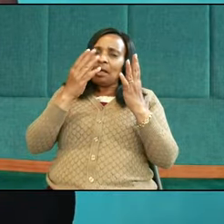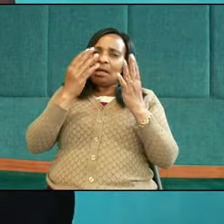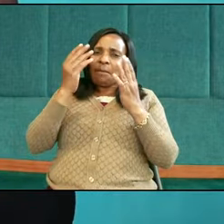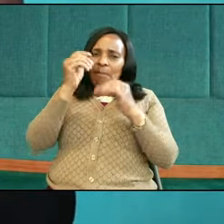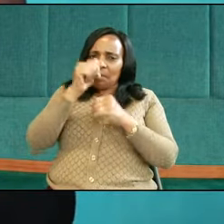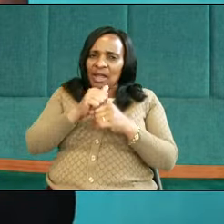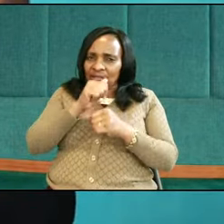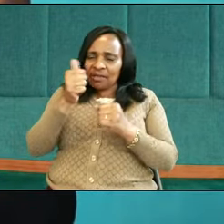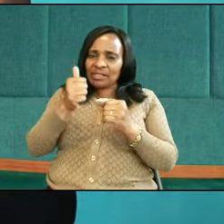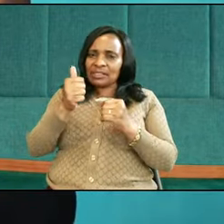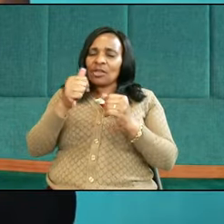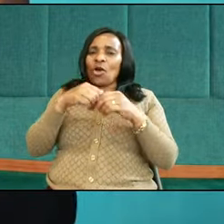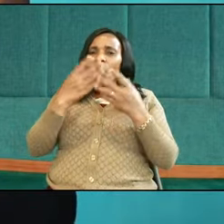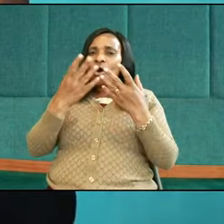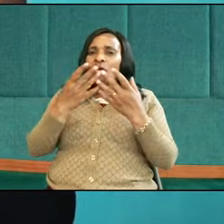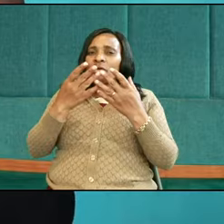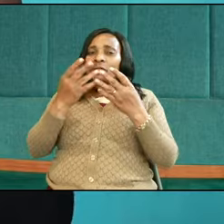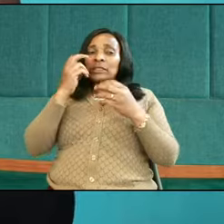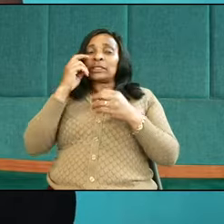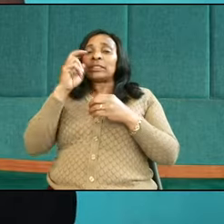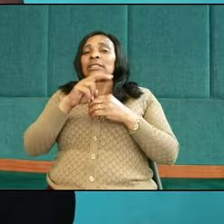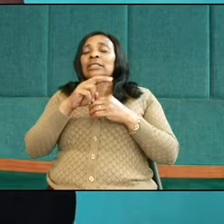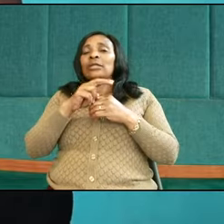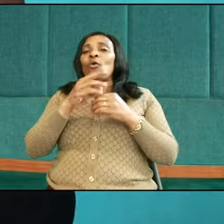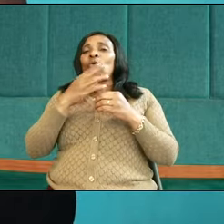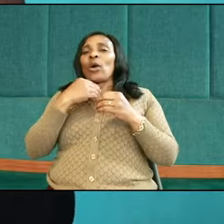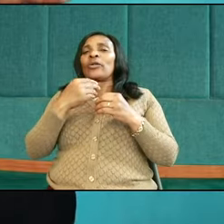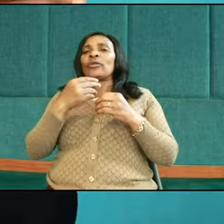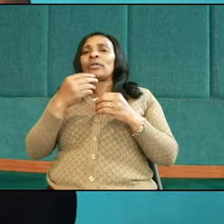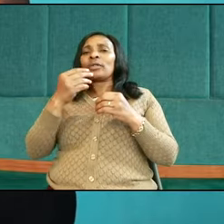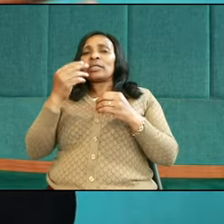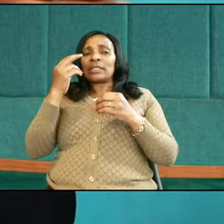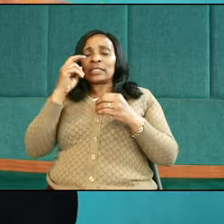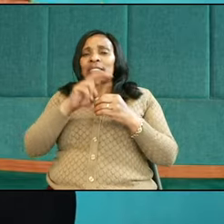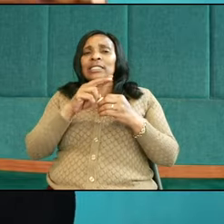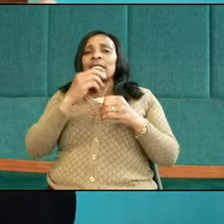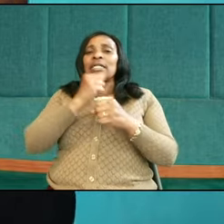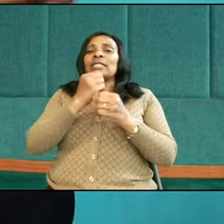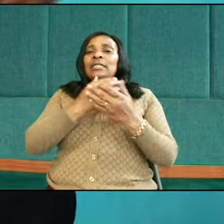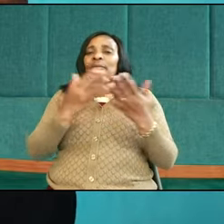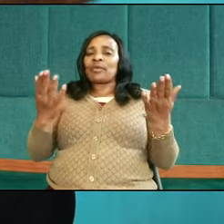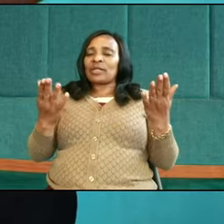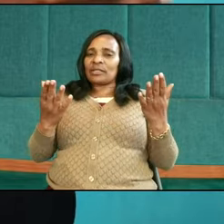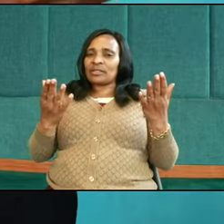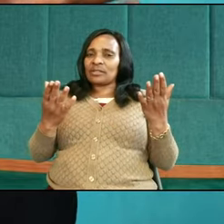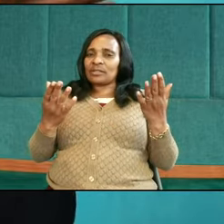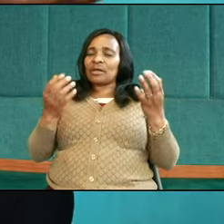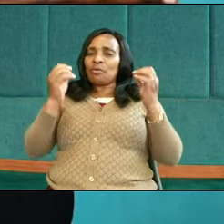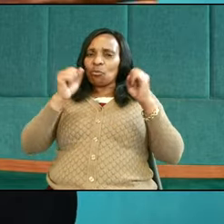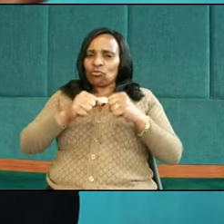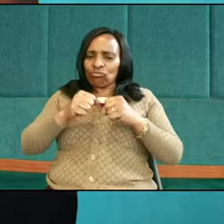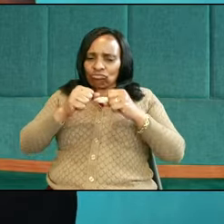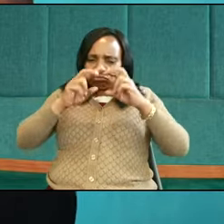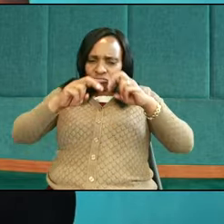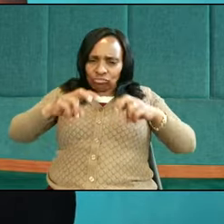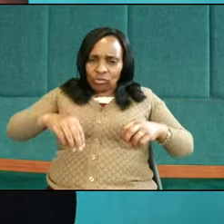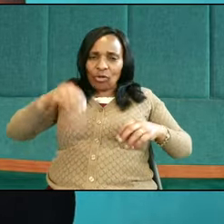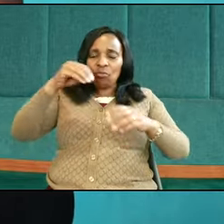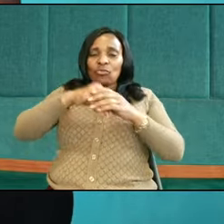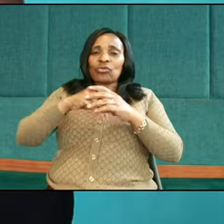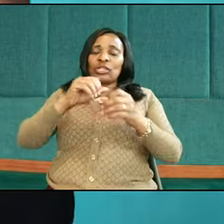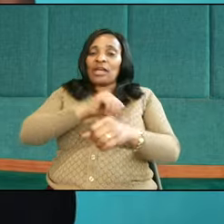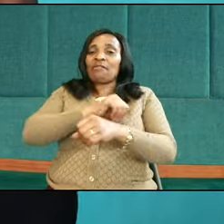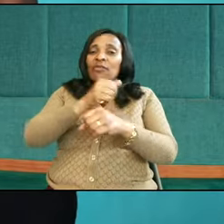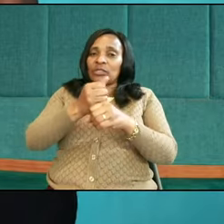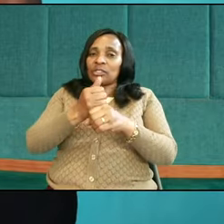that the invigilator must see. You know, because I would want the invigilator to feel like they did something, you know? Yeah. The invigilator actually put effort. So, of course, this